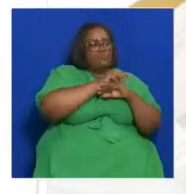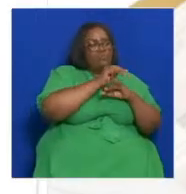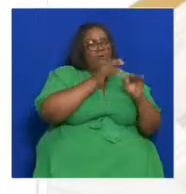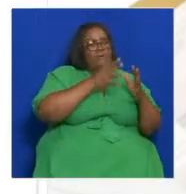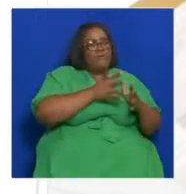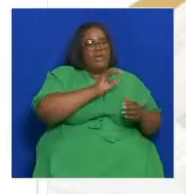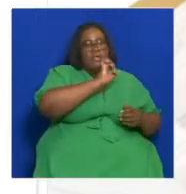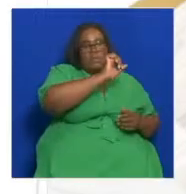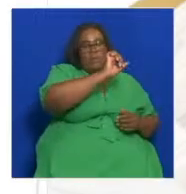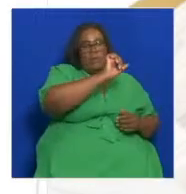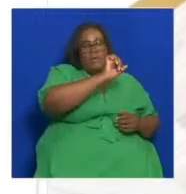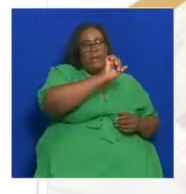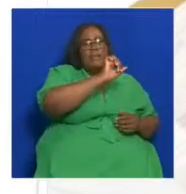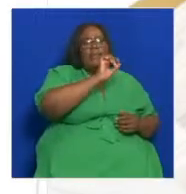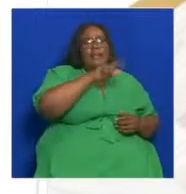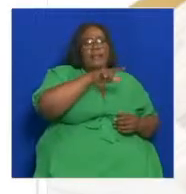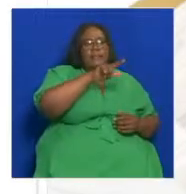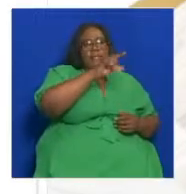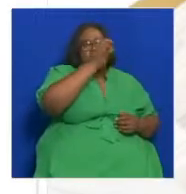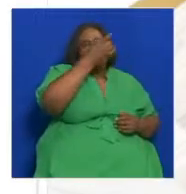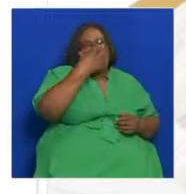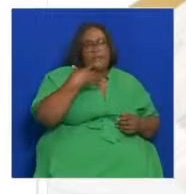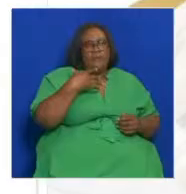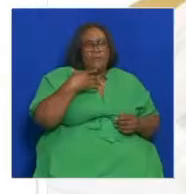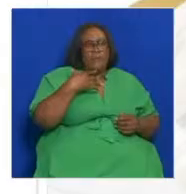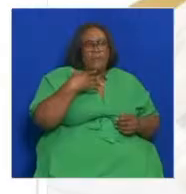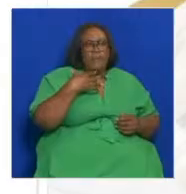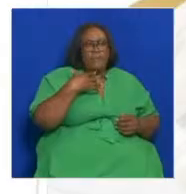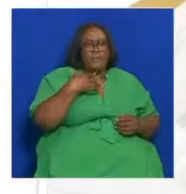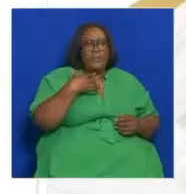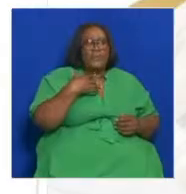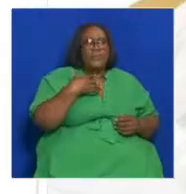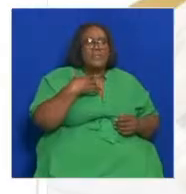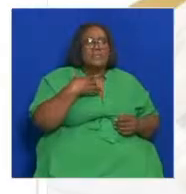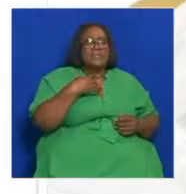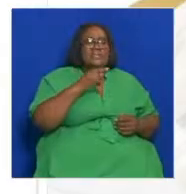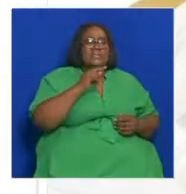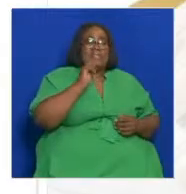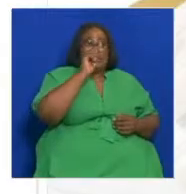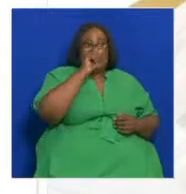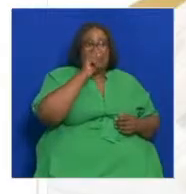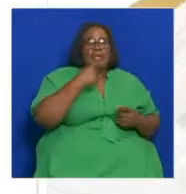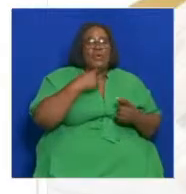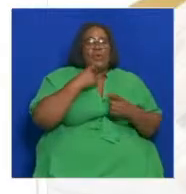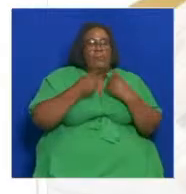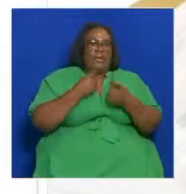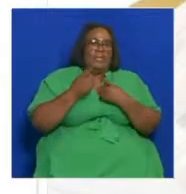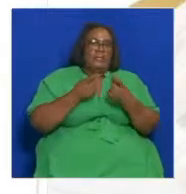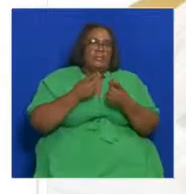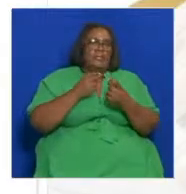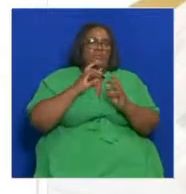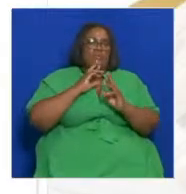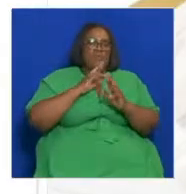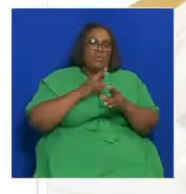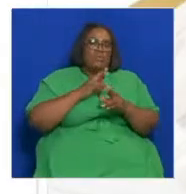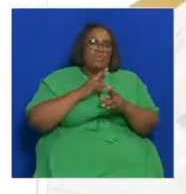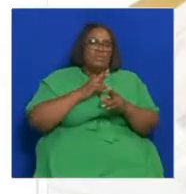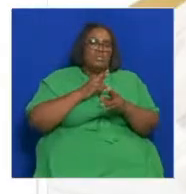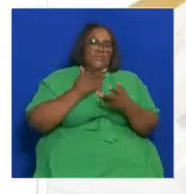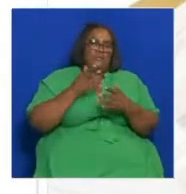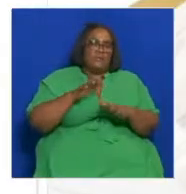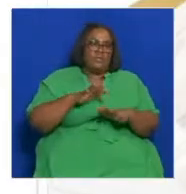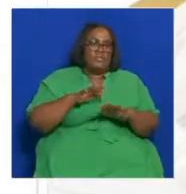had lodged the grievance about the issue. I subsequently learned that the grievance had been